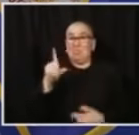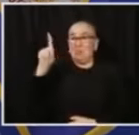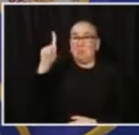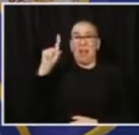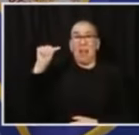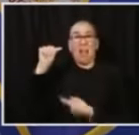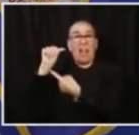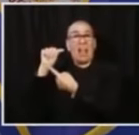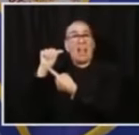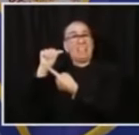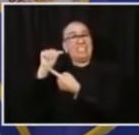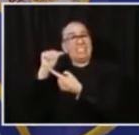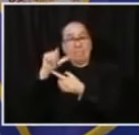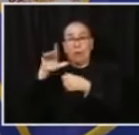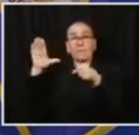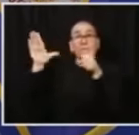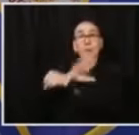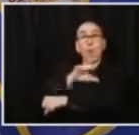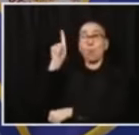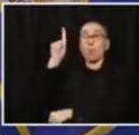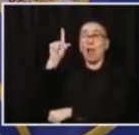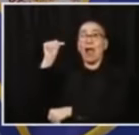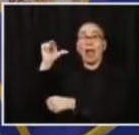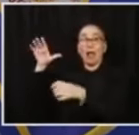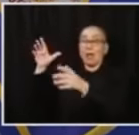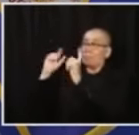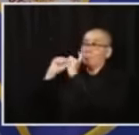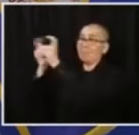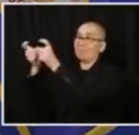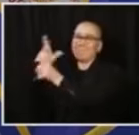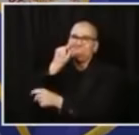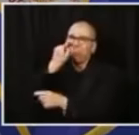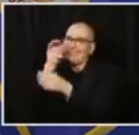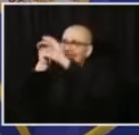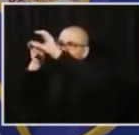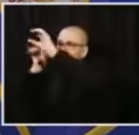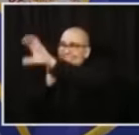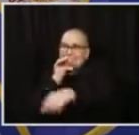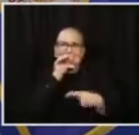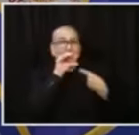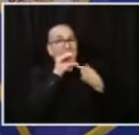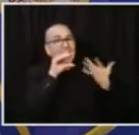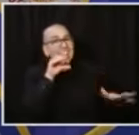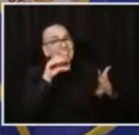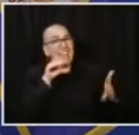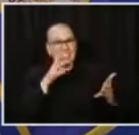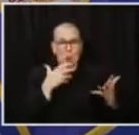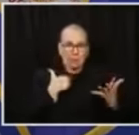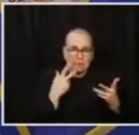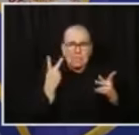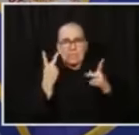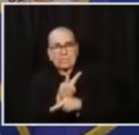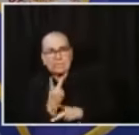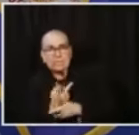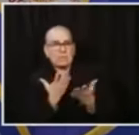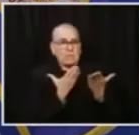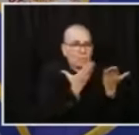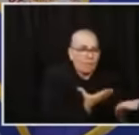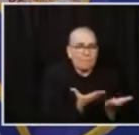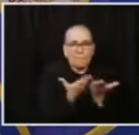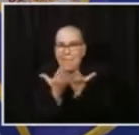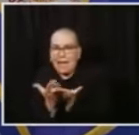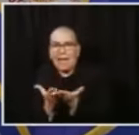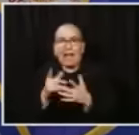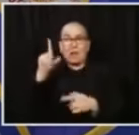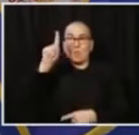and residents in long-term care facilities. When we worked to develop recommendations around which subgroups of healthcare workers and long-term